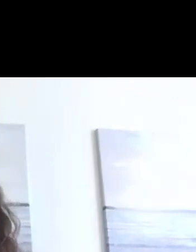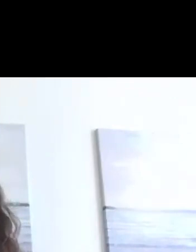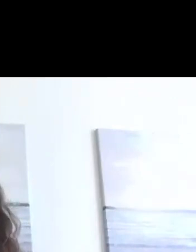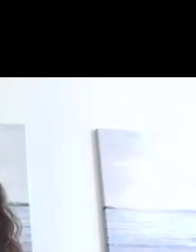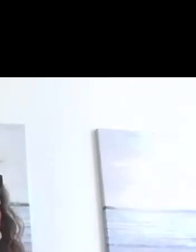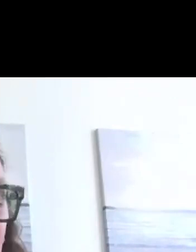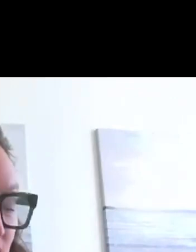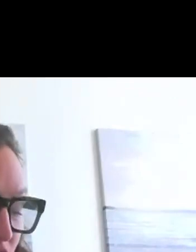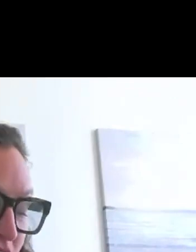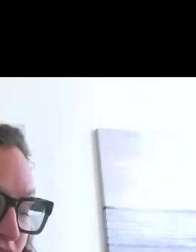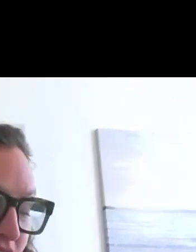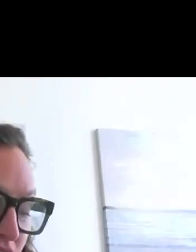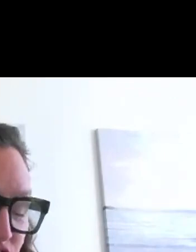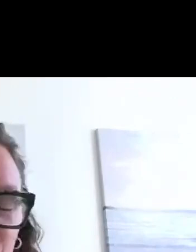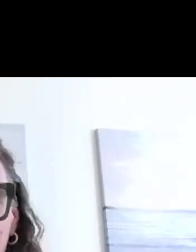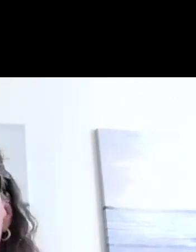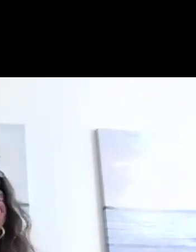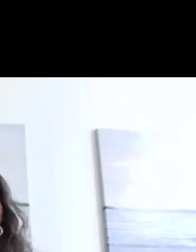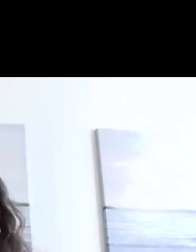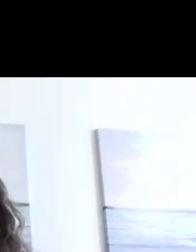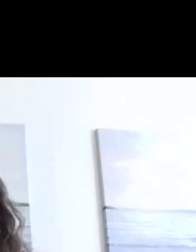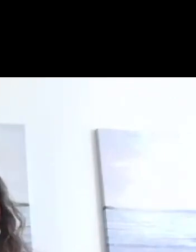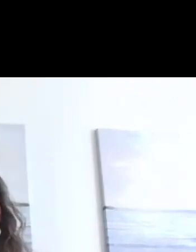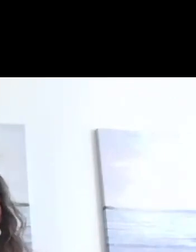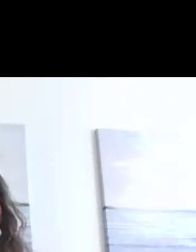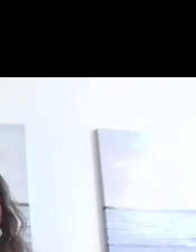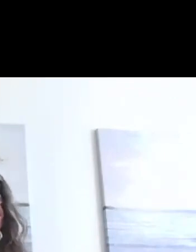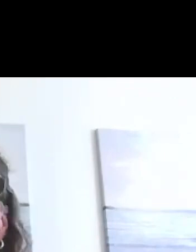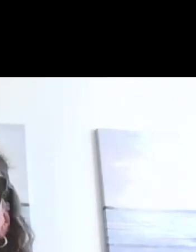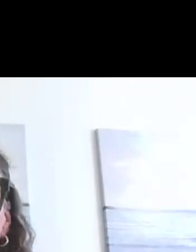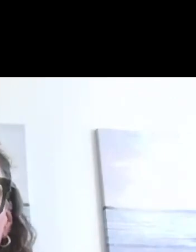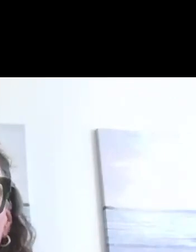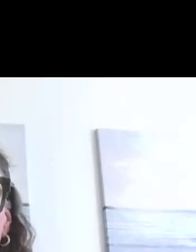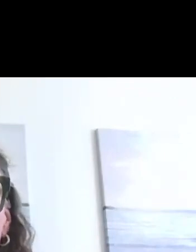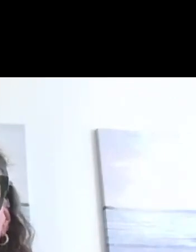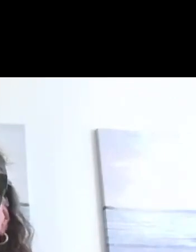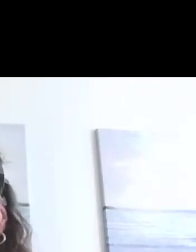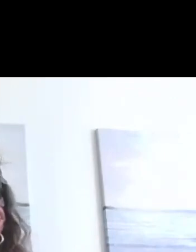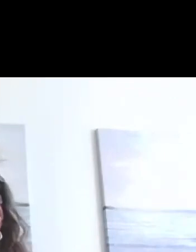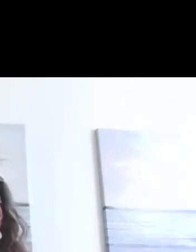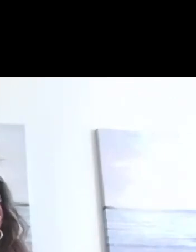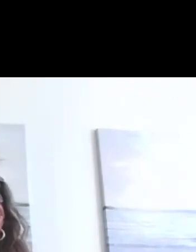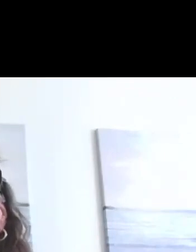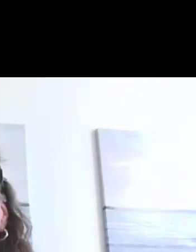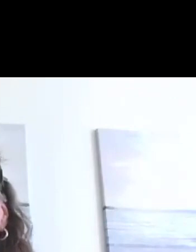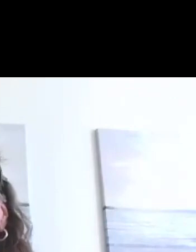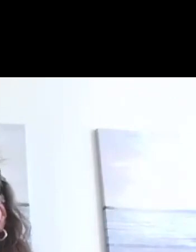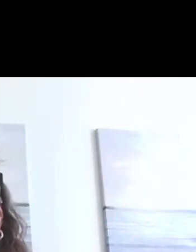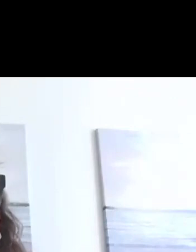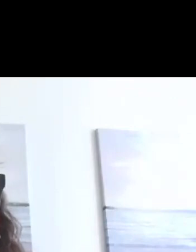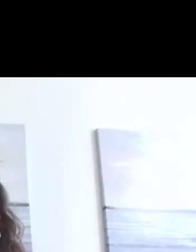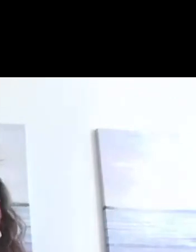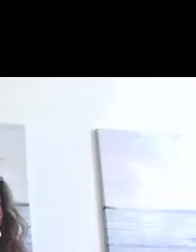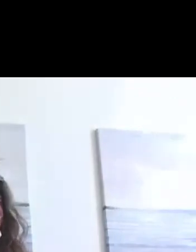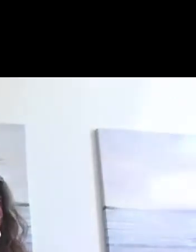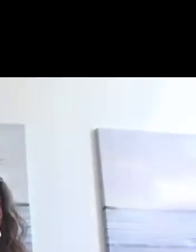and we have done together this year. In fact, the governor was poised to release the